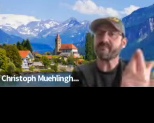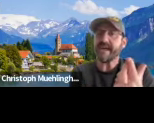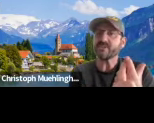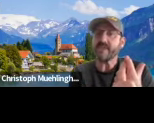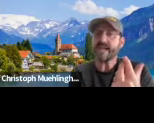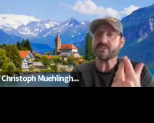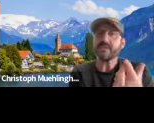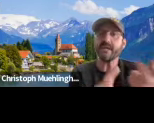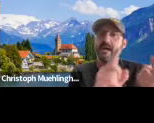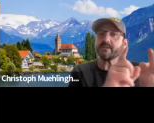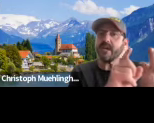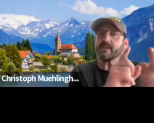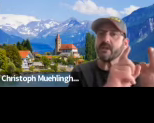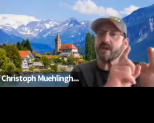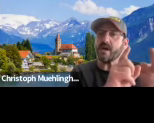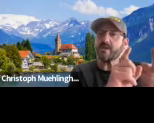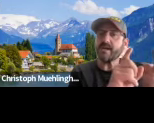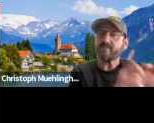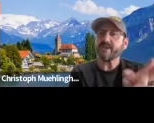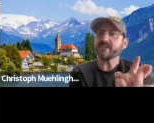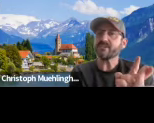system, that fast reaction. The